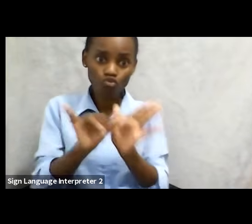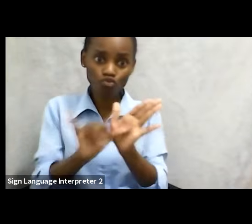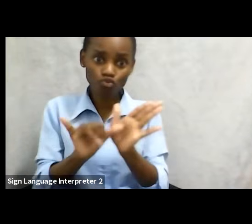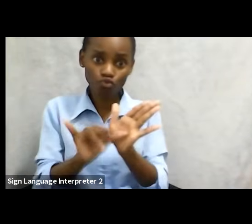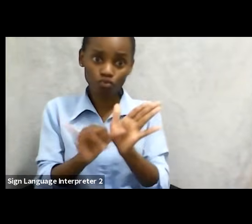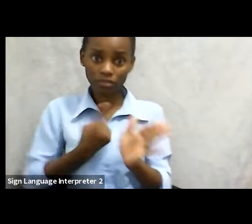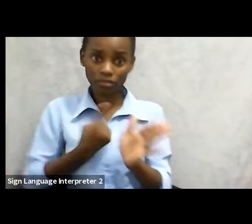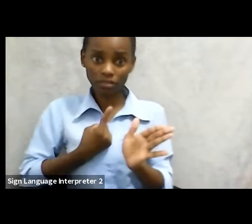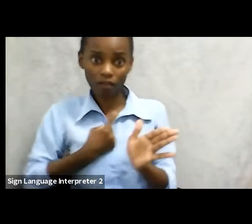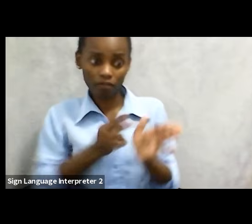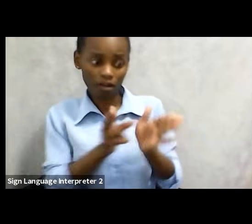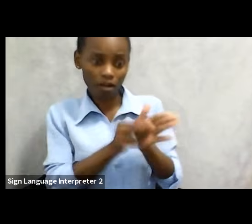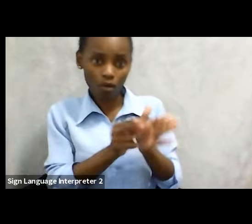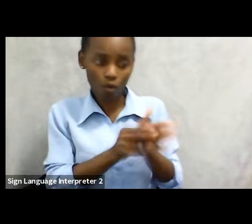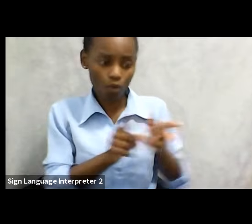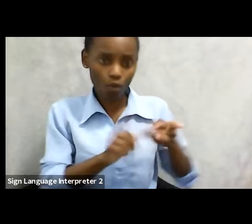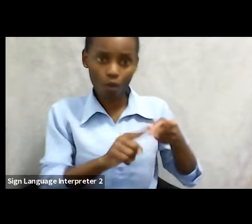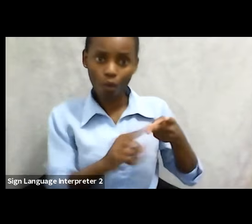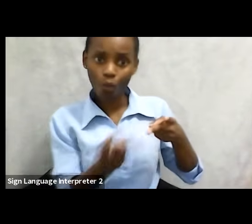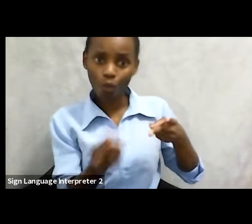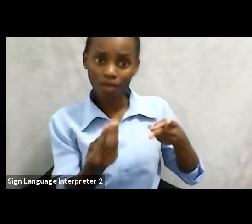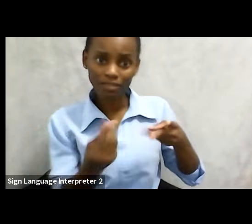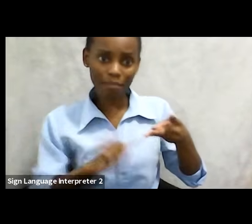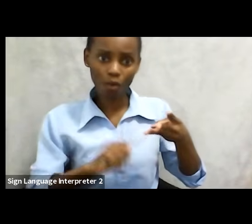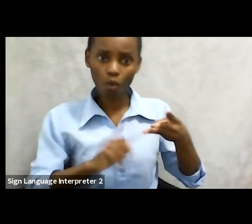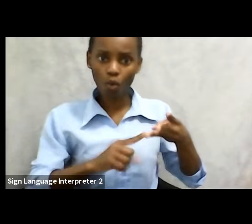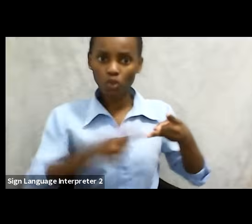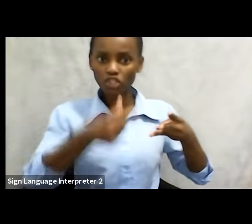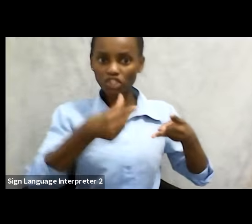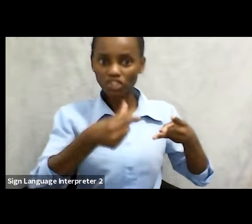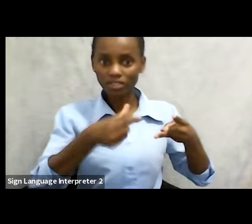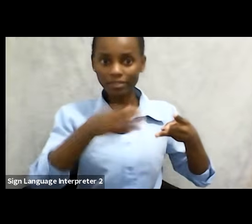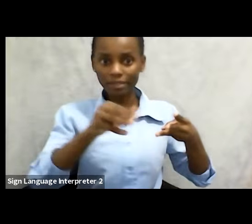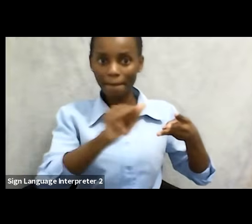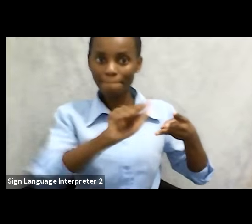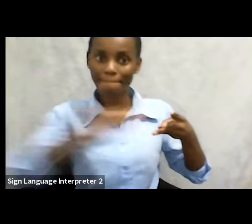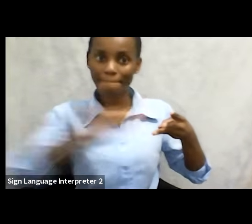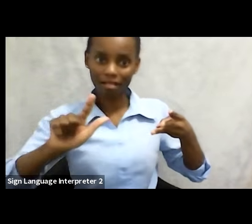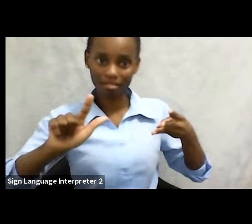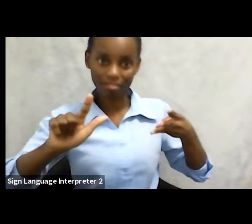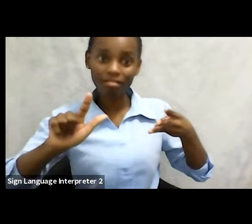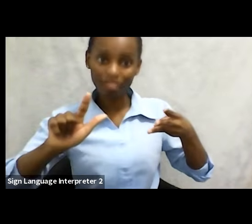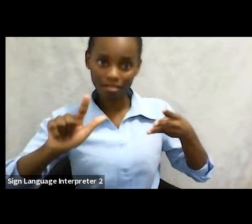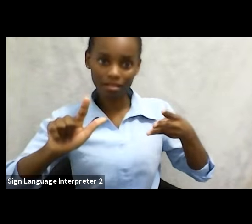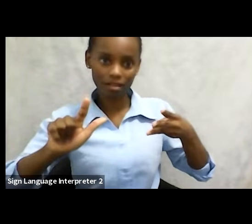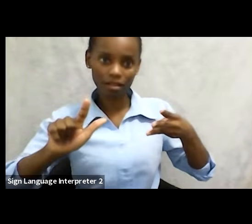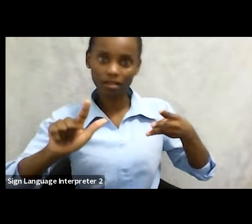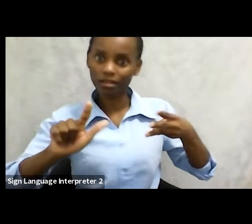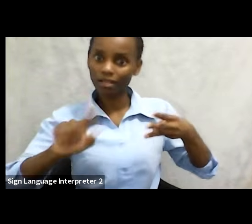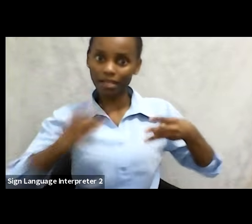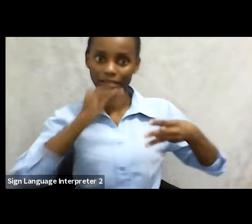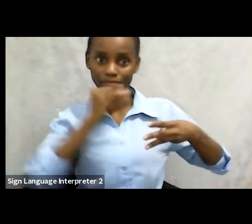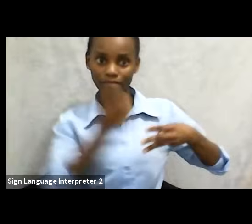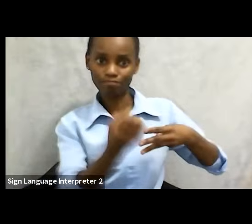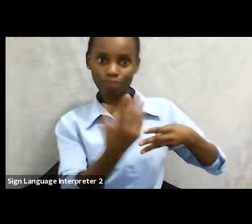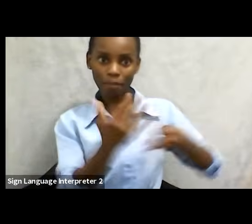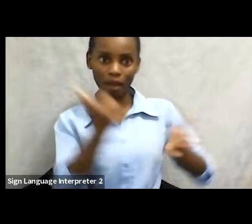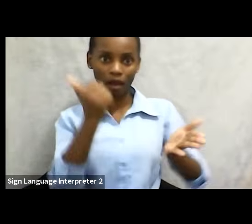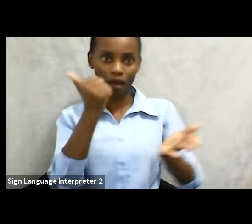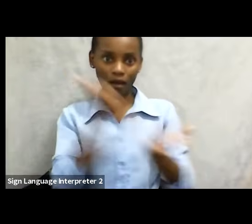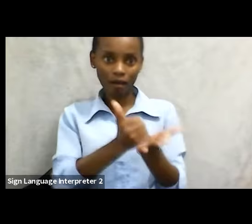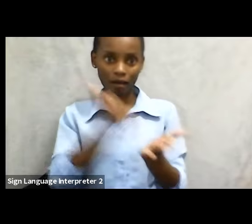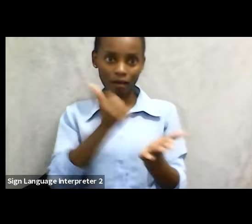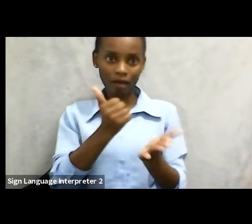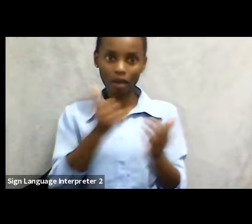on WhatsApp or in your Gmail. And it is date stamped. So you